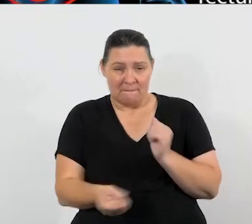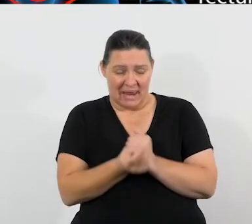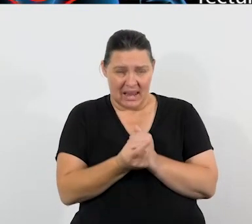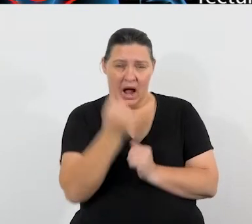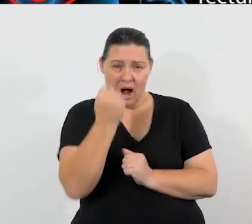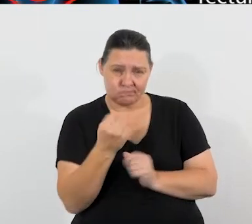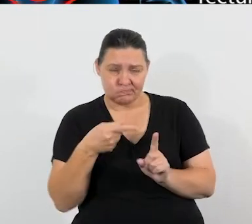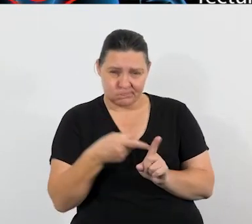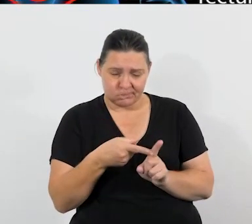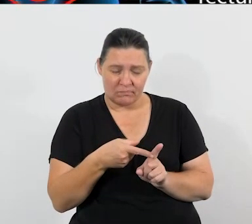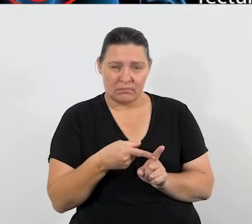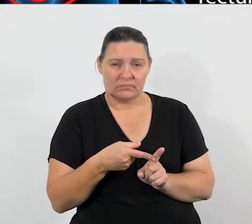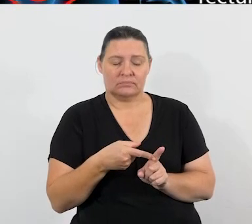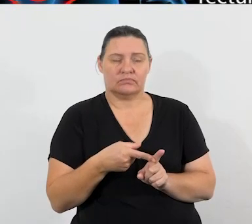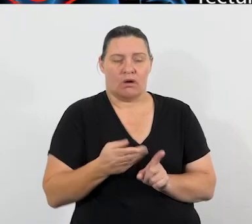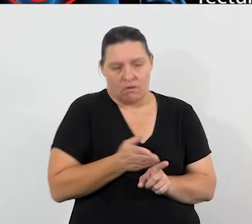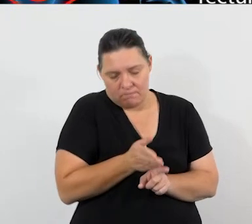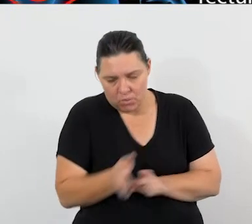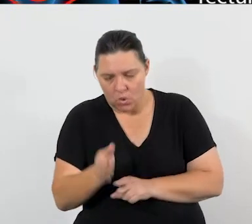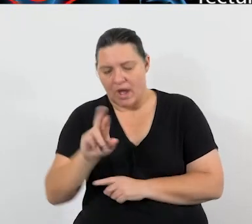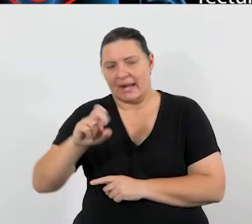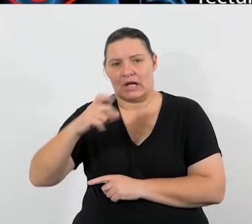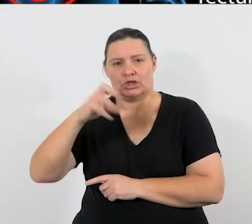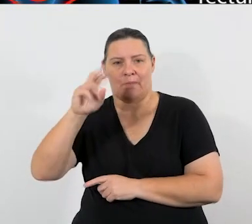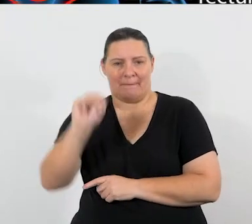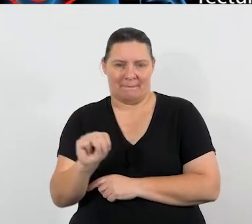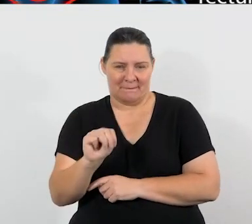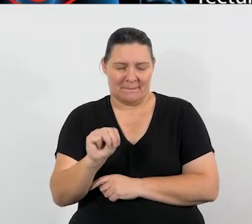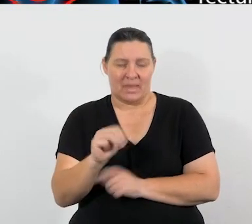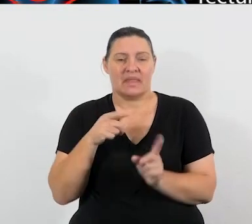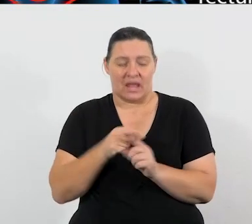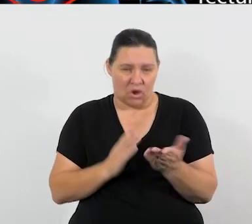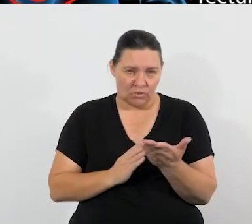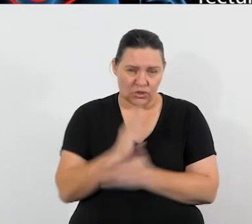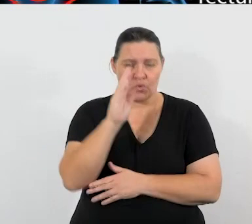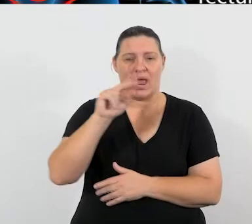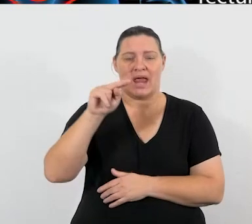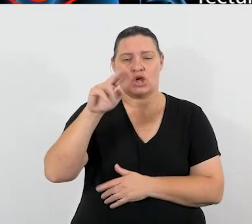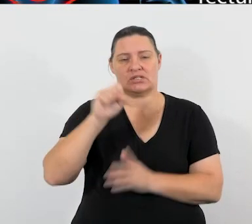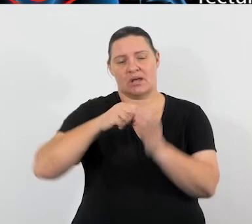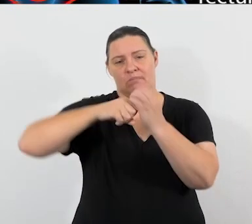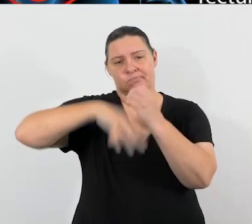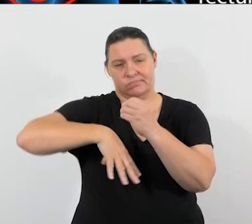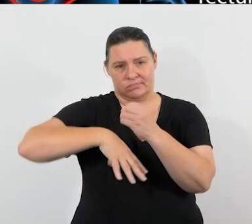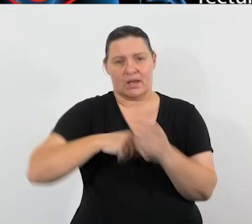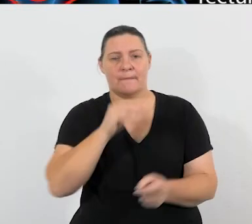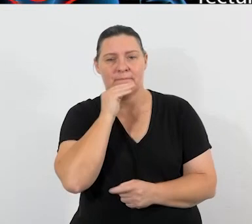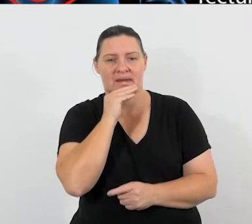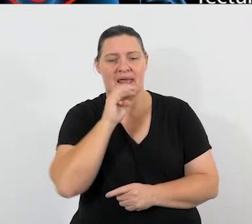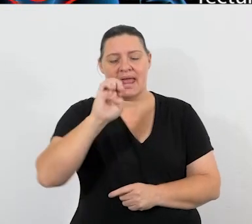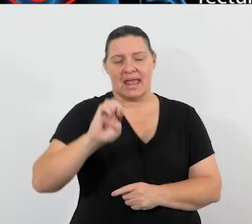remaining feces are passed into the rectum, then through the anus, and this is